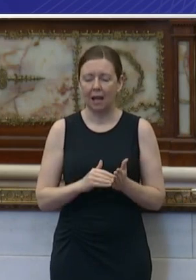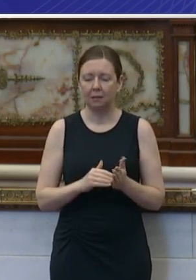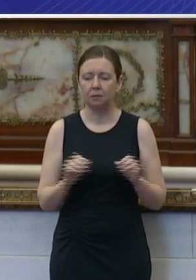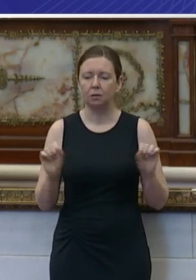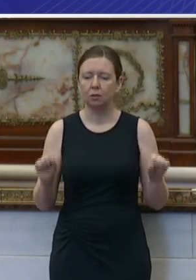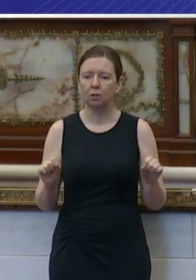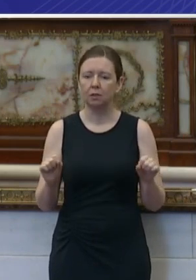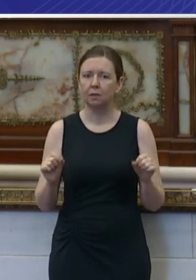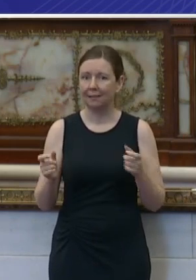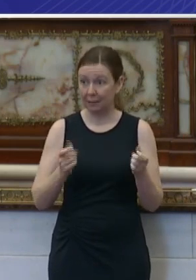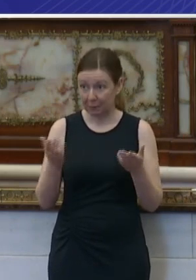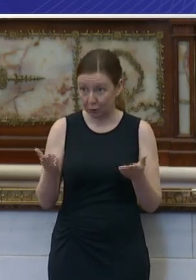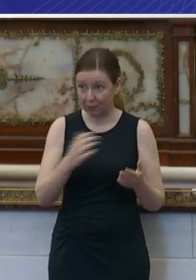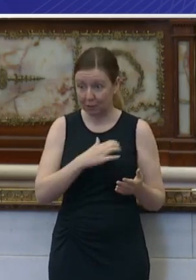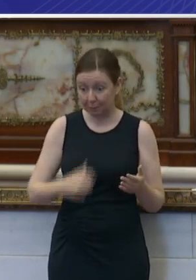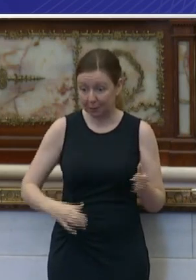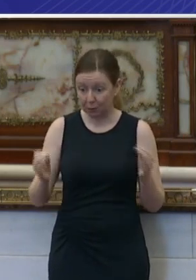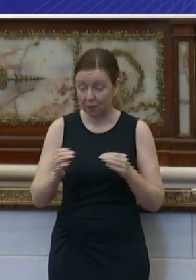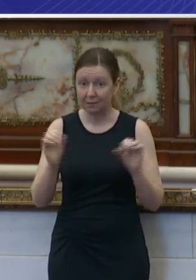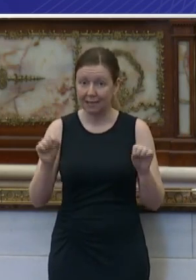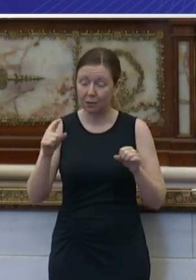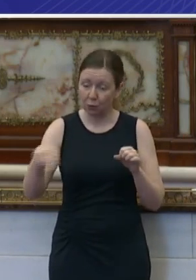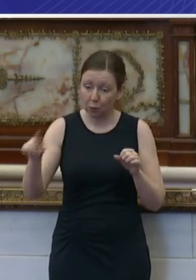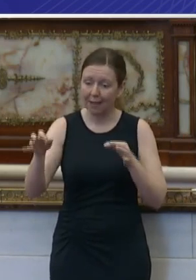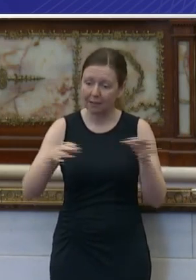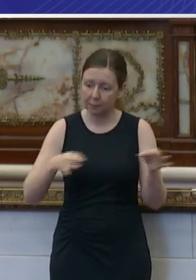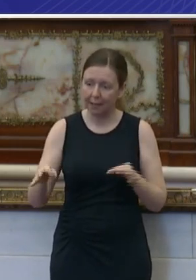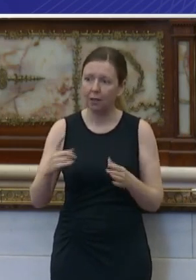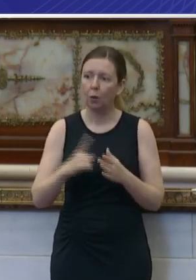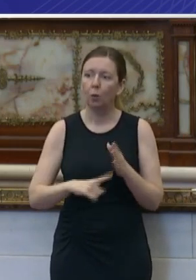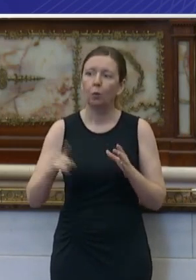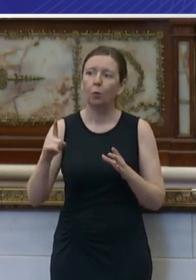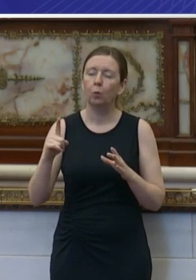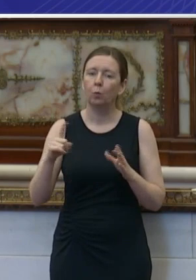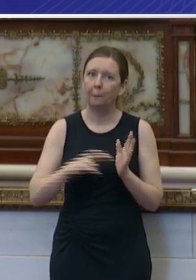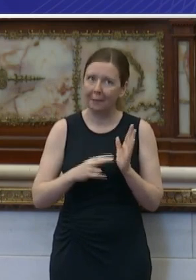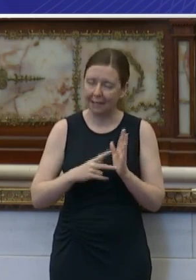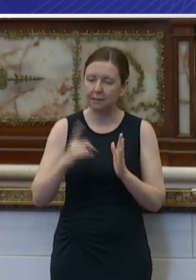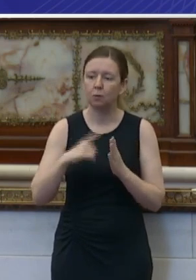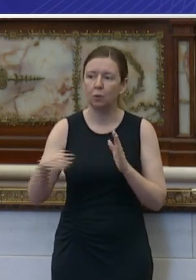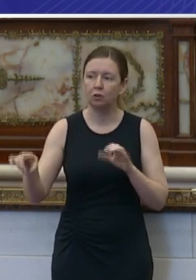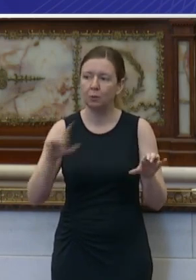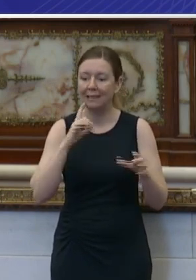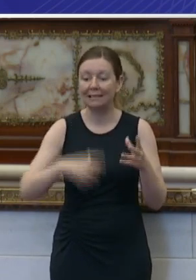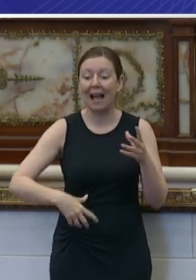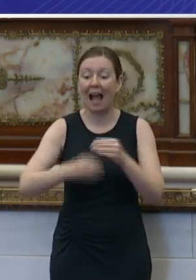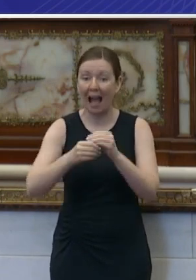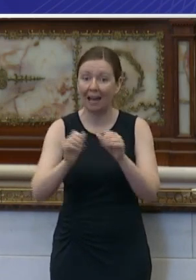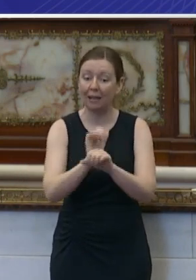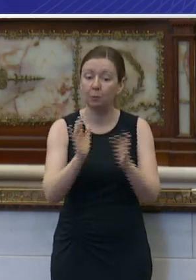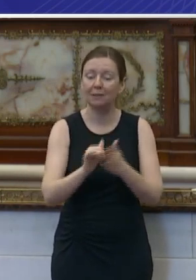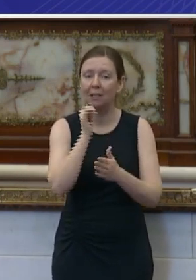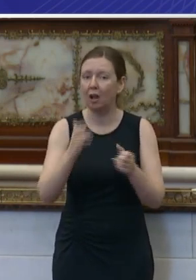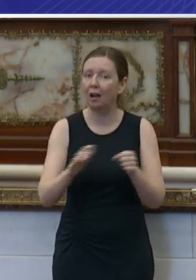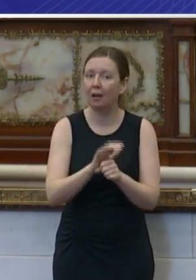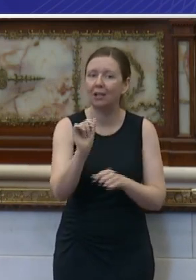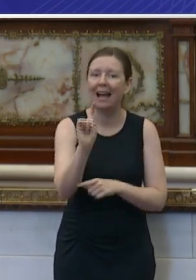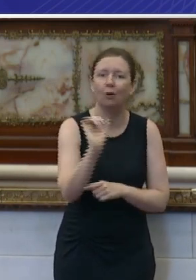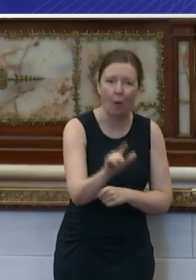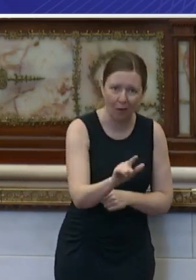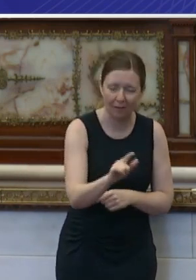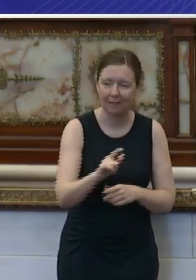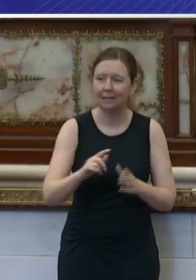the administration explain that, what it's doing is adding employees that aren't covered at all, like